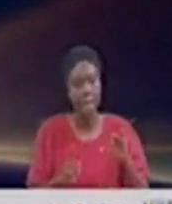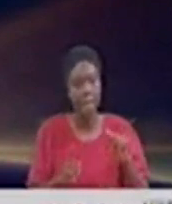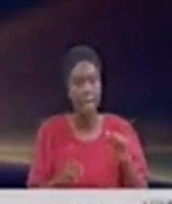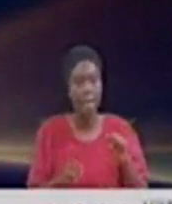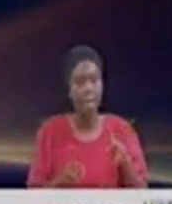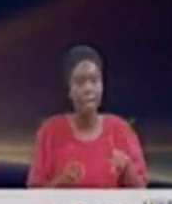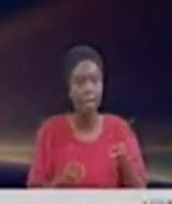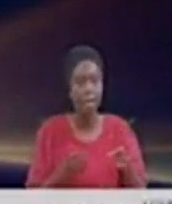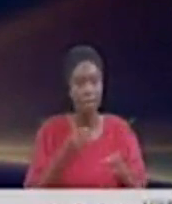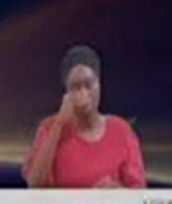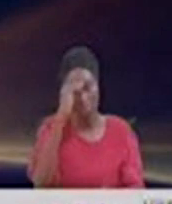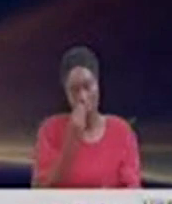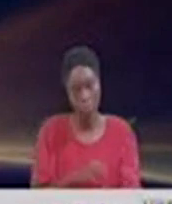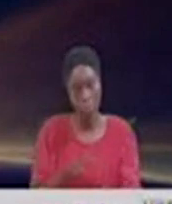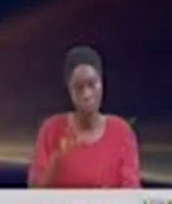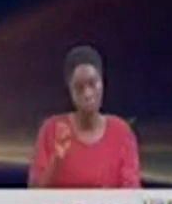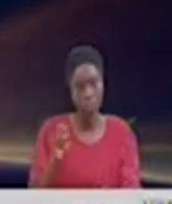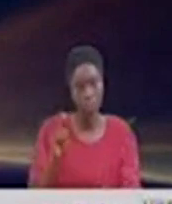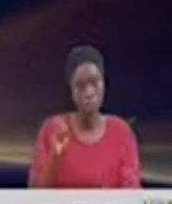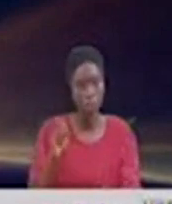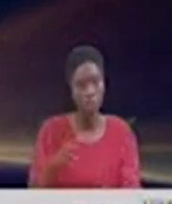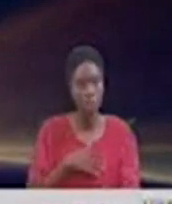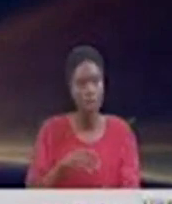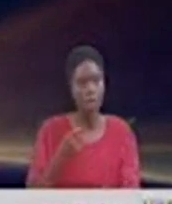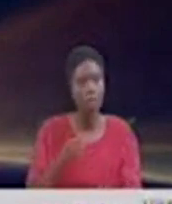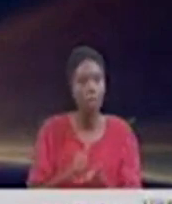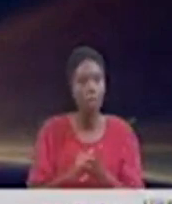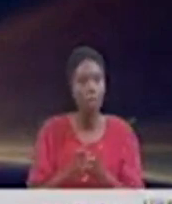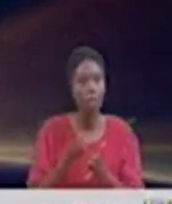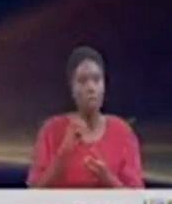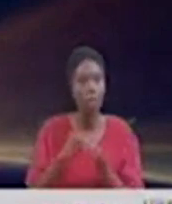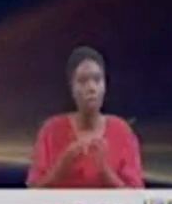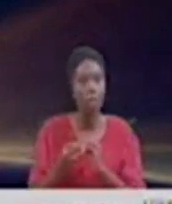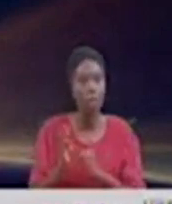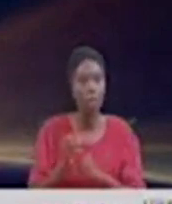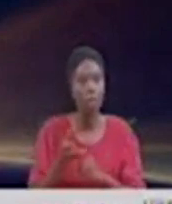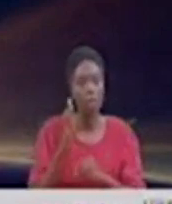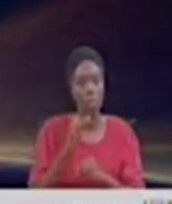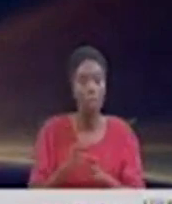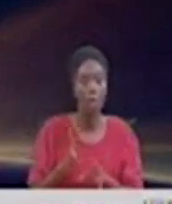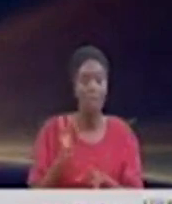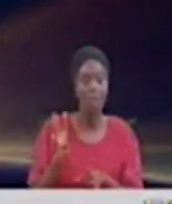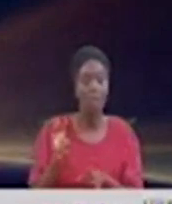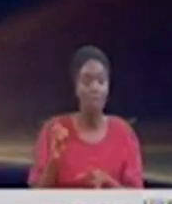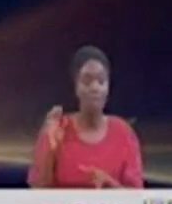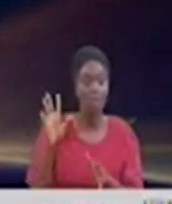Reuel. And his host, and those that were numbered of them, were